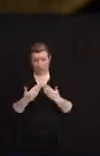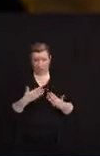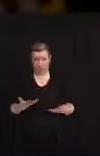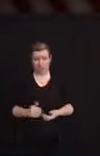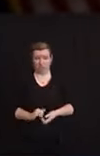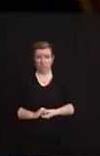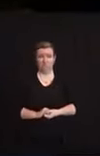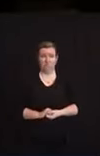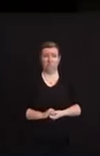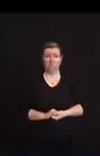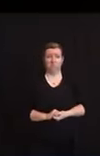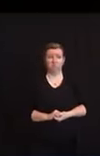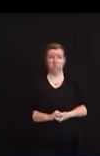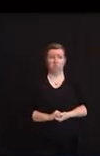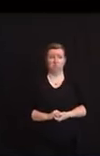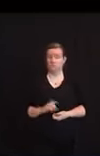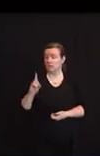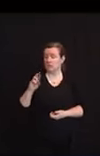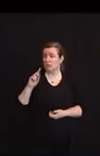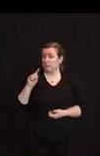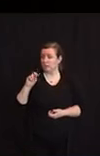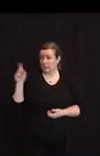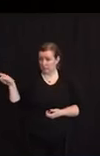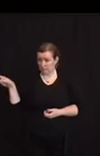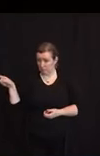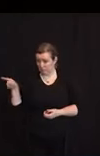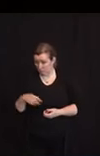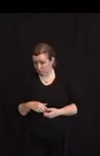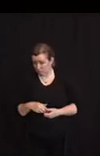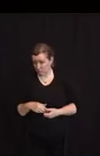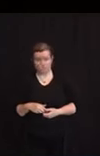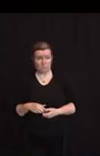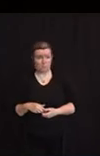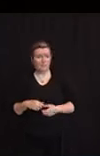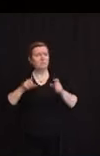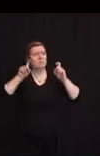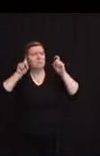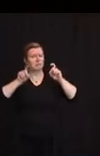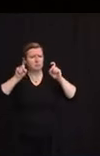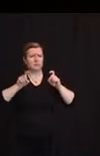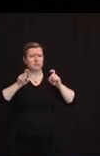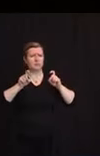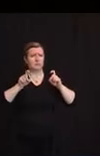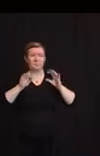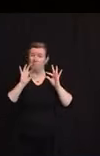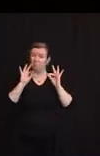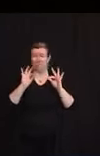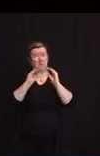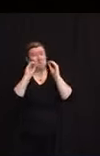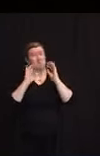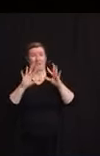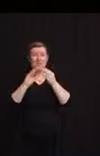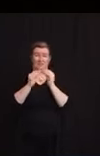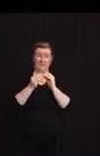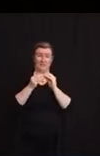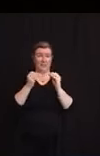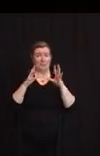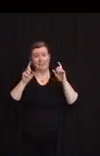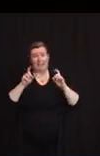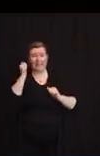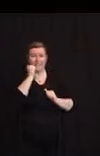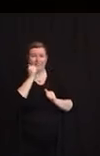I think it's kind of hard to say that there's a magic number for the number of tests. We have to look at testing also in the context